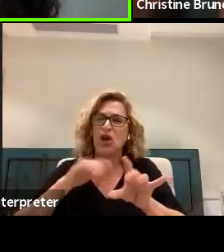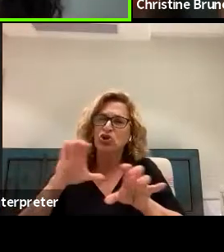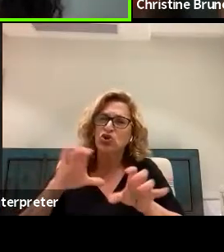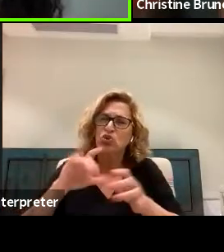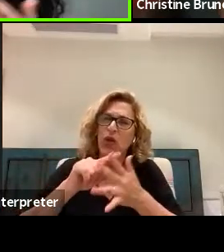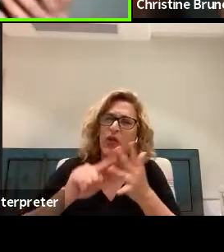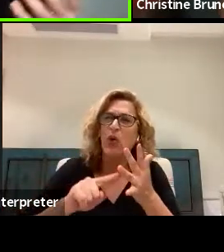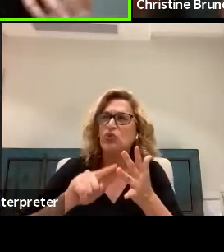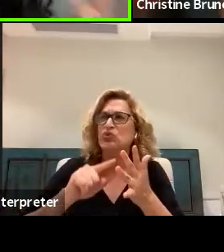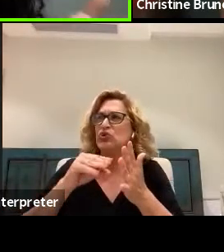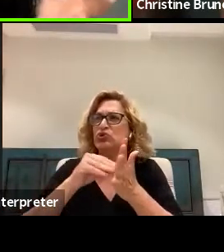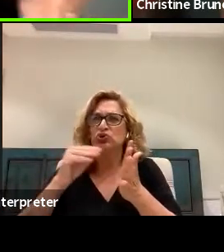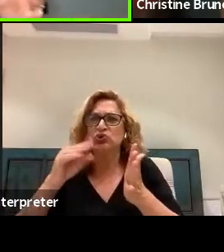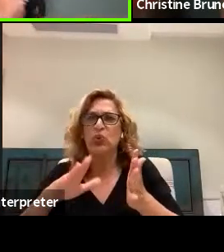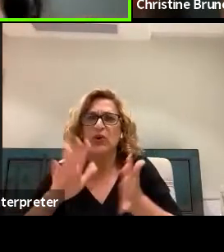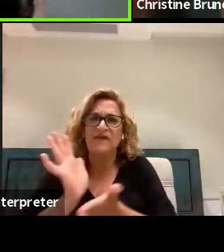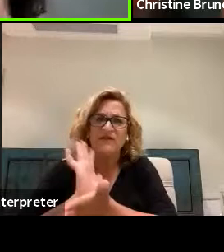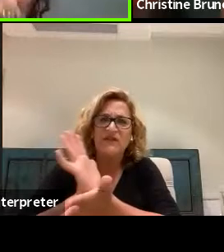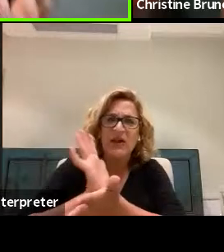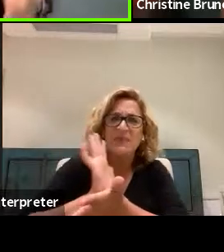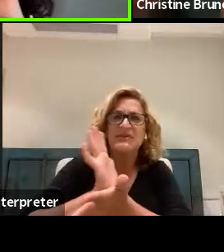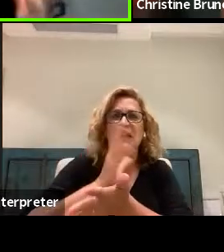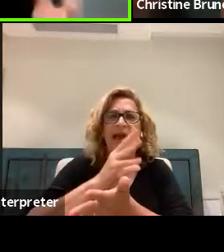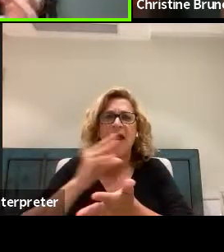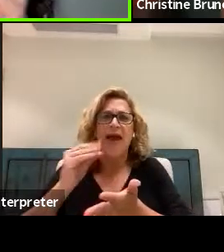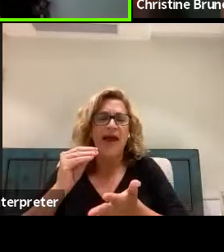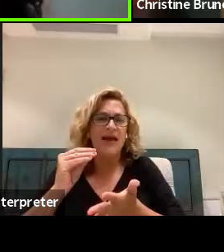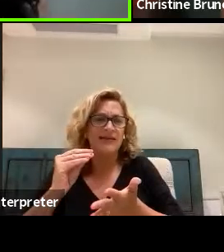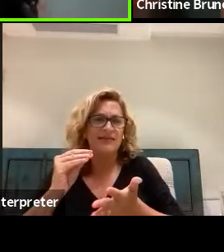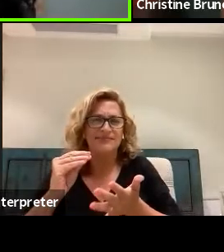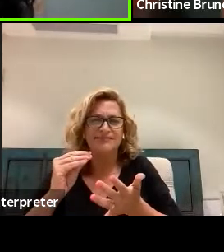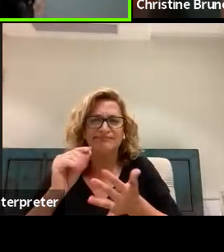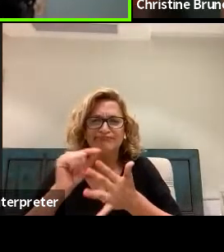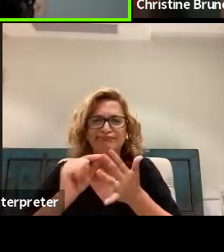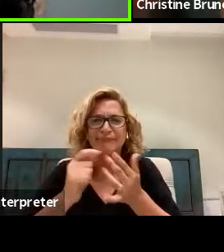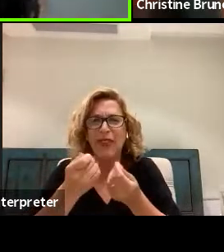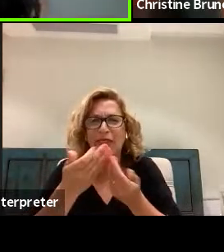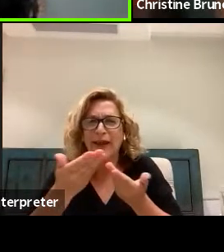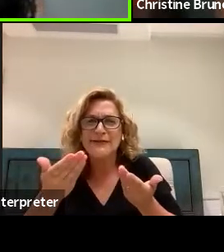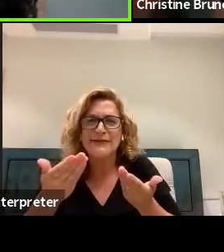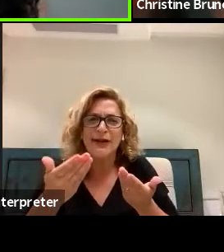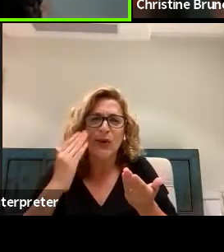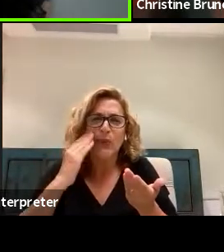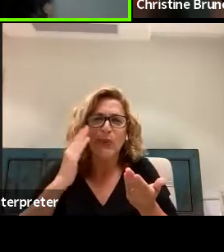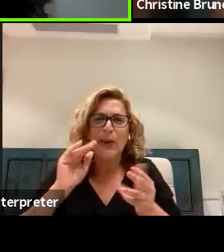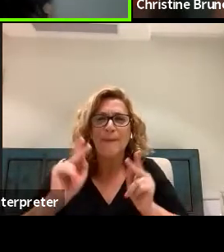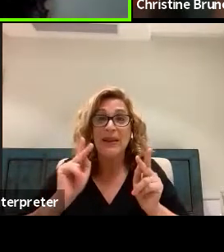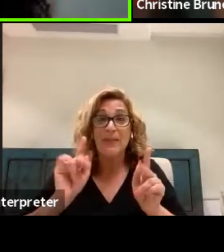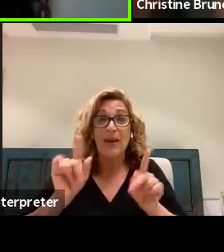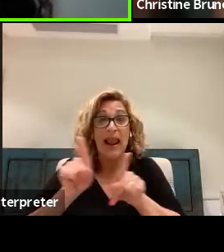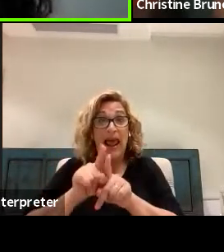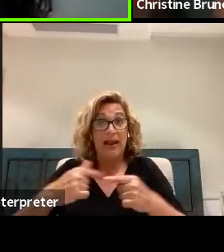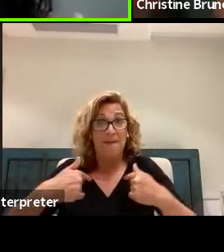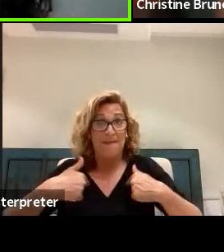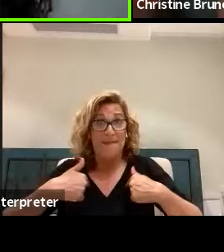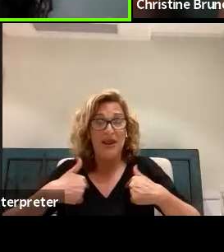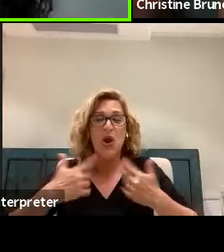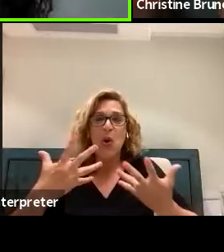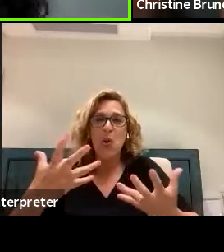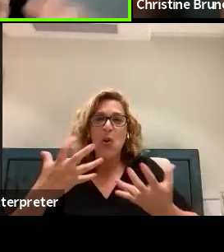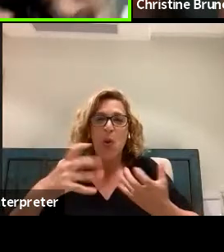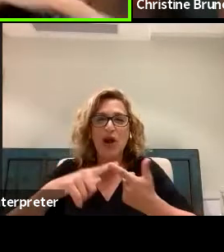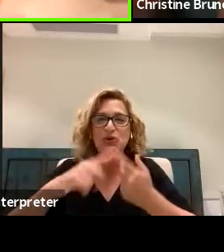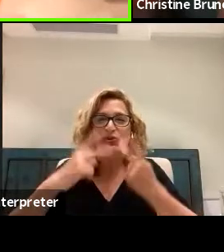student films and these little, scenelets here and there, and realizing that people like me wanted to